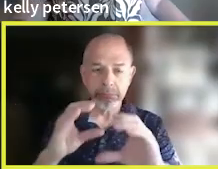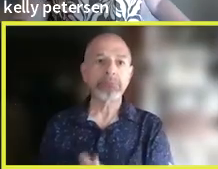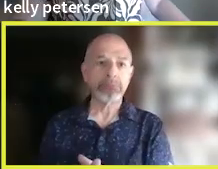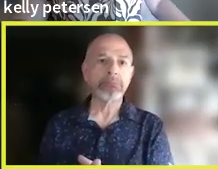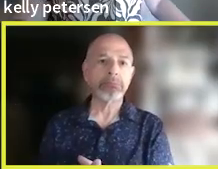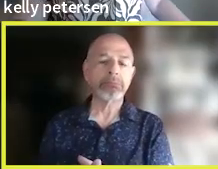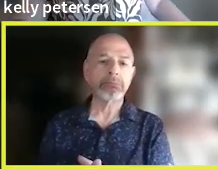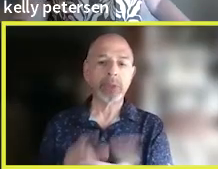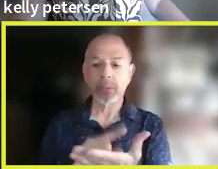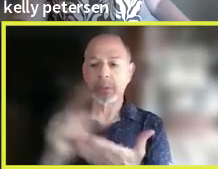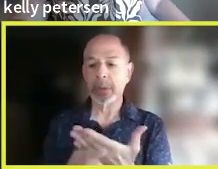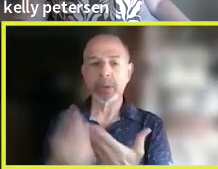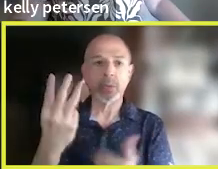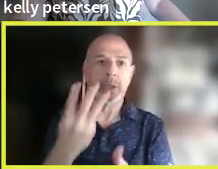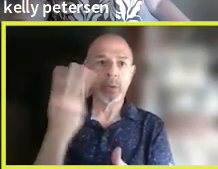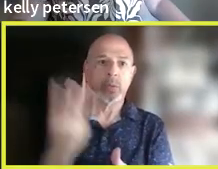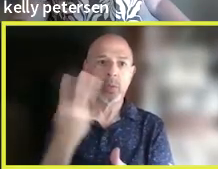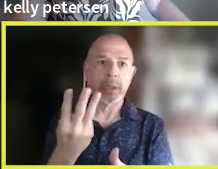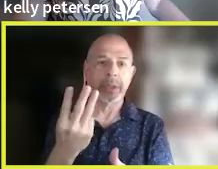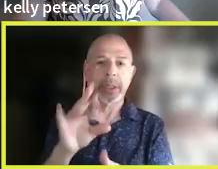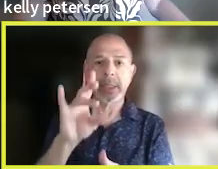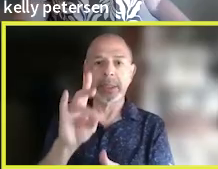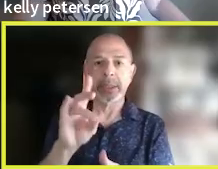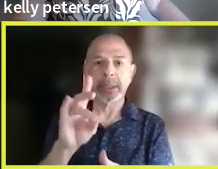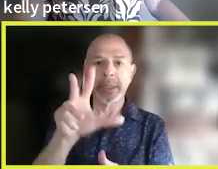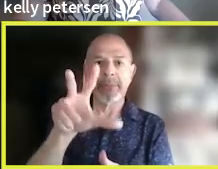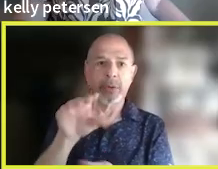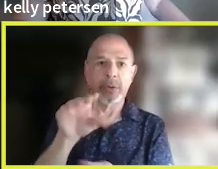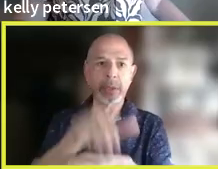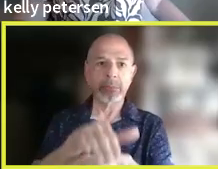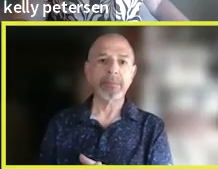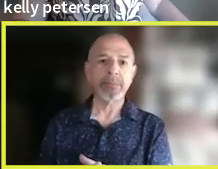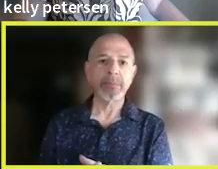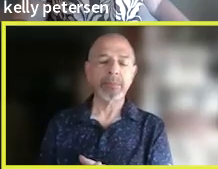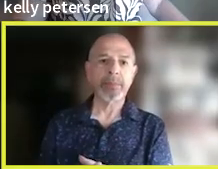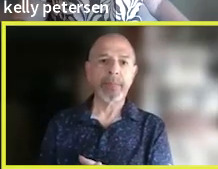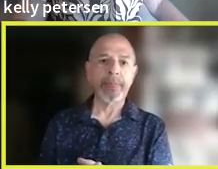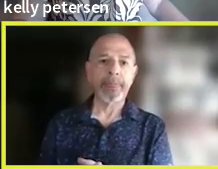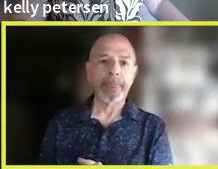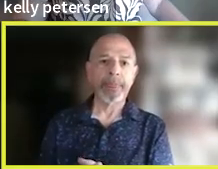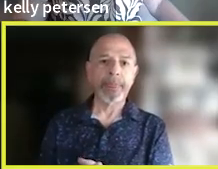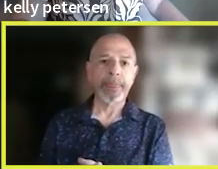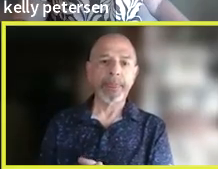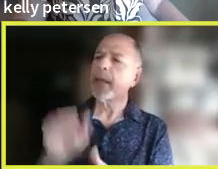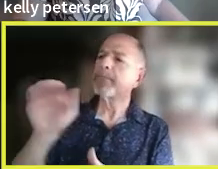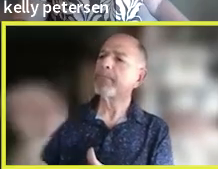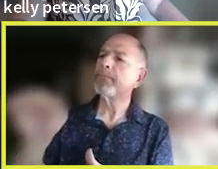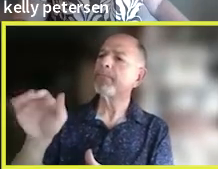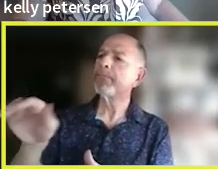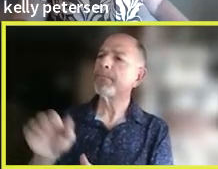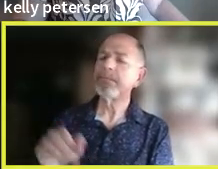I'm Deb and stealing them Michelle. from the chat as you put them in. I'm stealing them at the same time. Okay. Hey, Crystal,